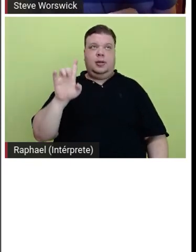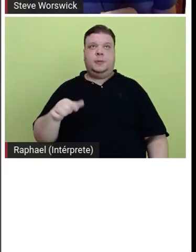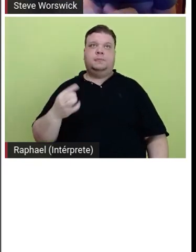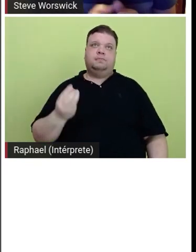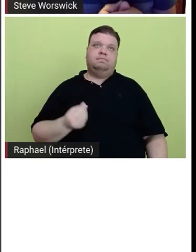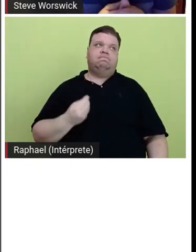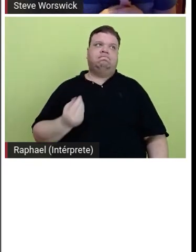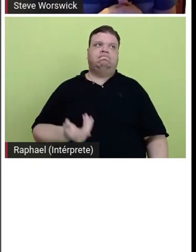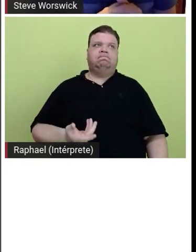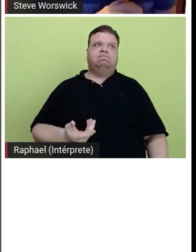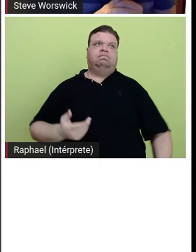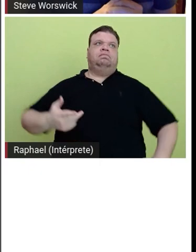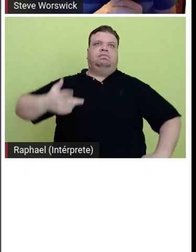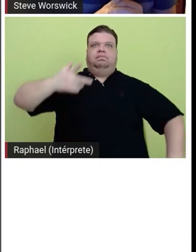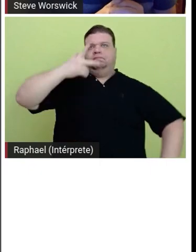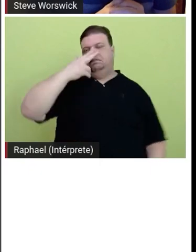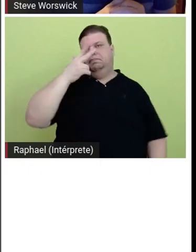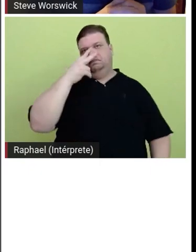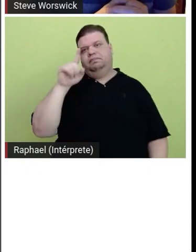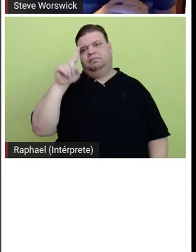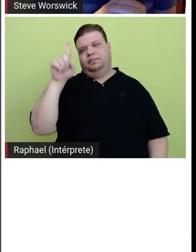now, and it's already had, well over